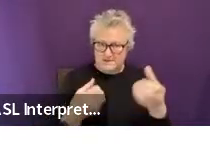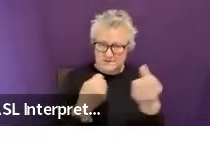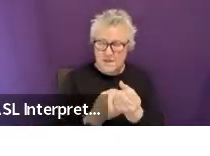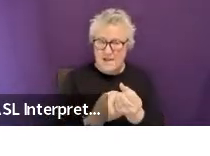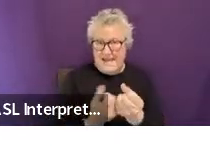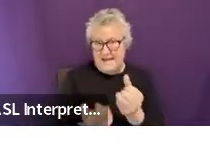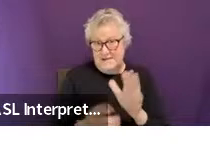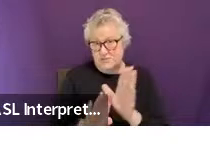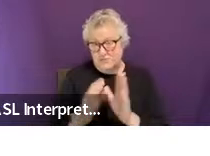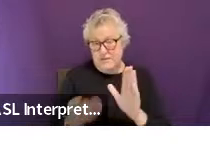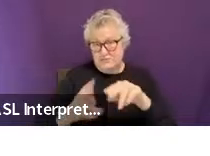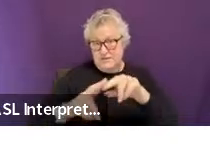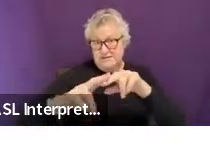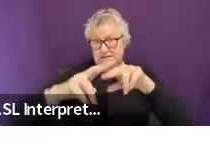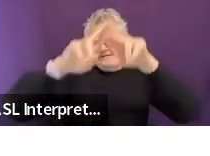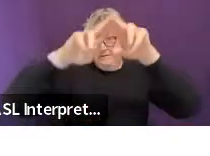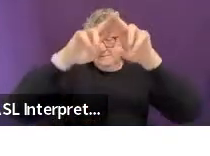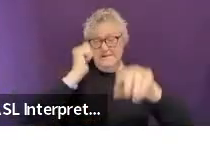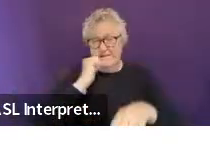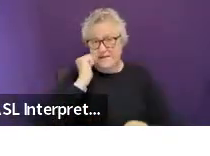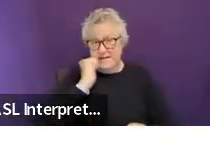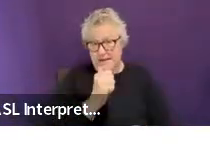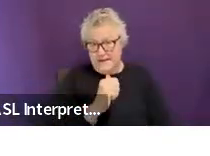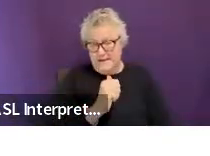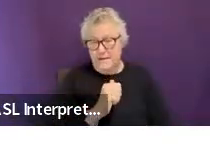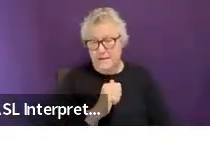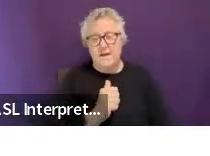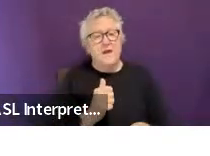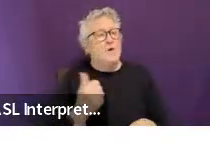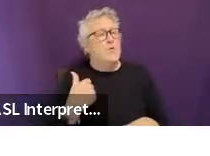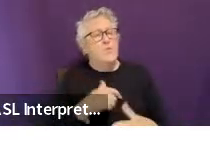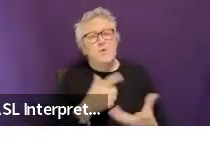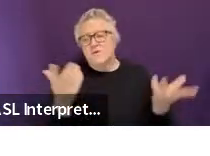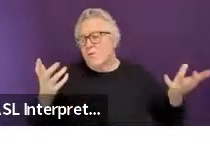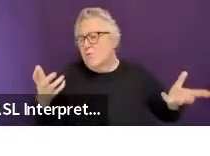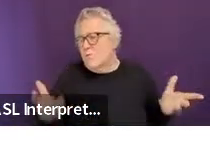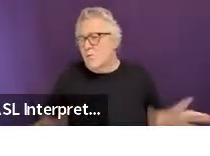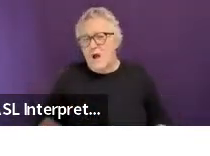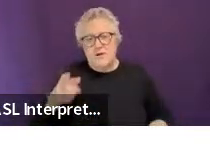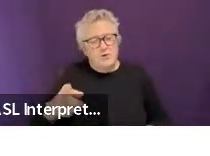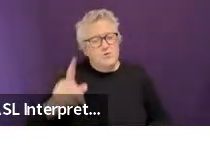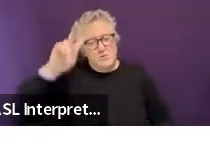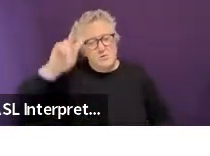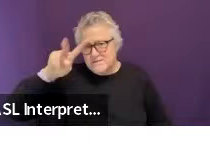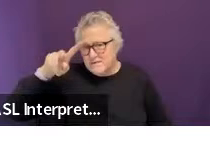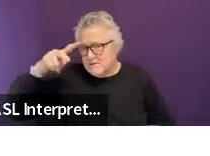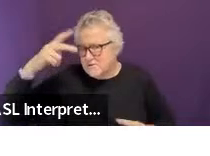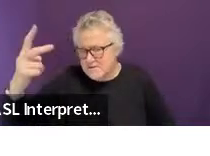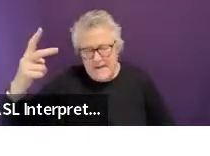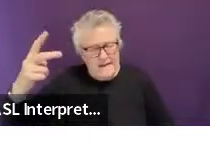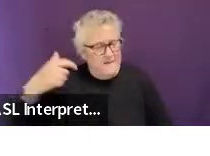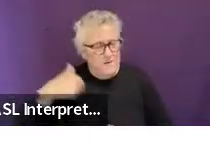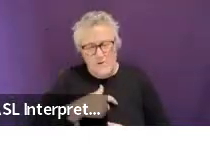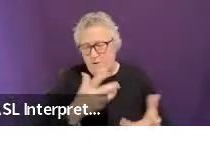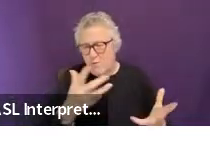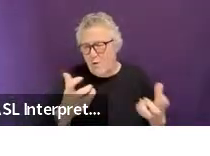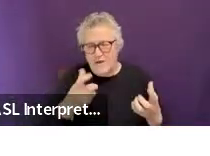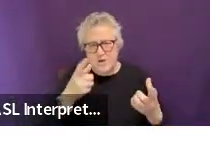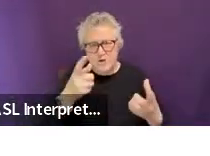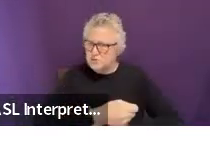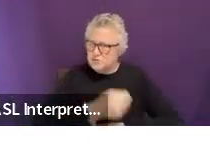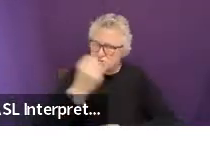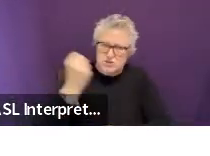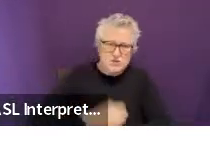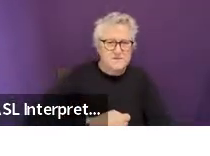Columbia River Crossing 2.0, and we don't want you to misunderstand and think that we are here to shut this project down. In fact, we're here to help, and we mean